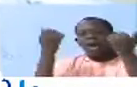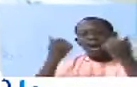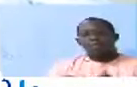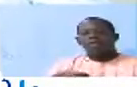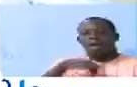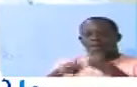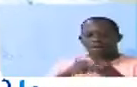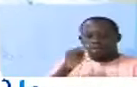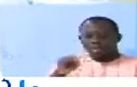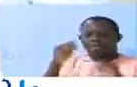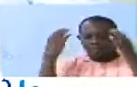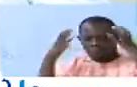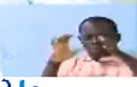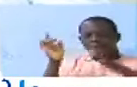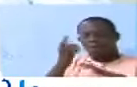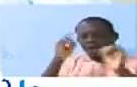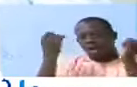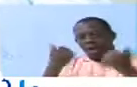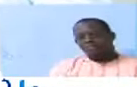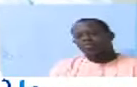this